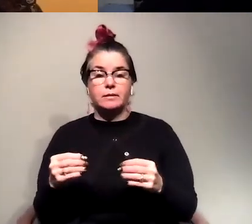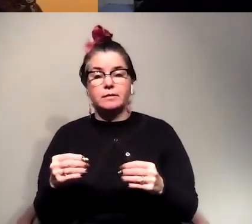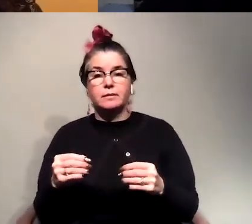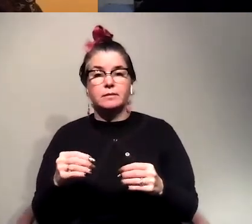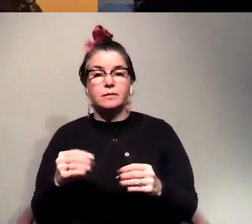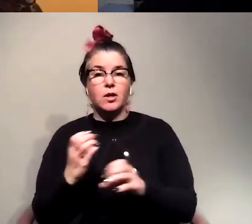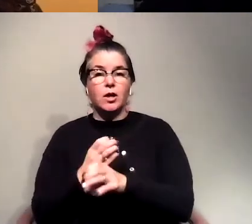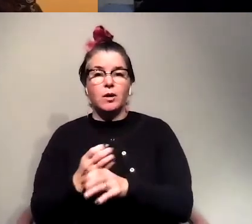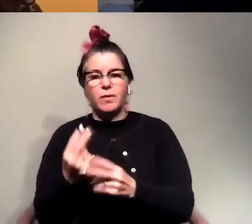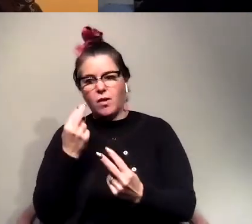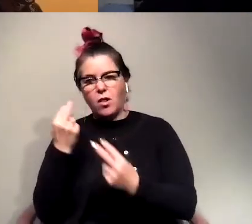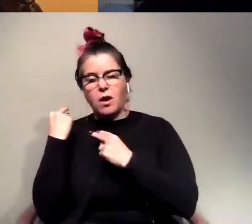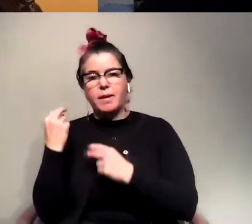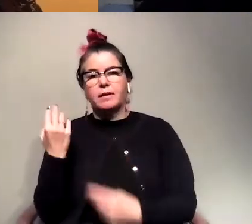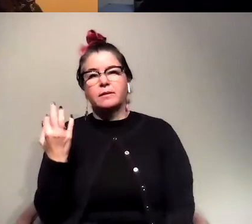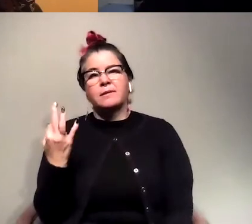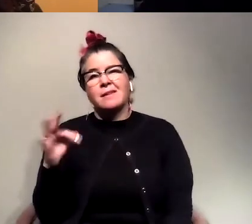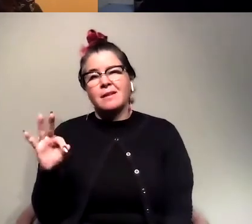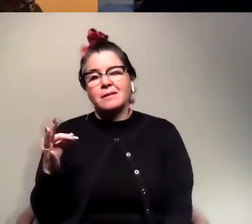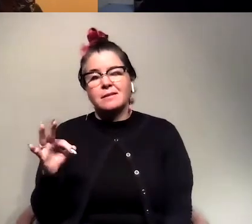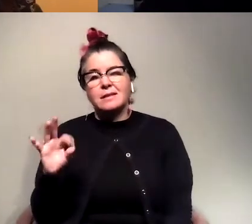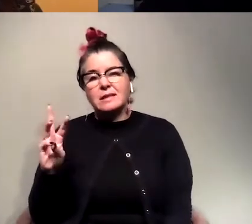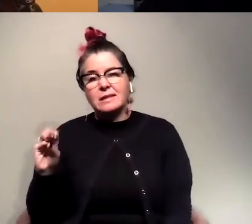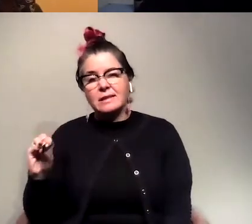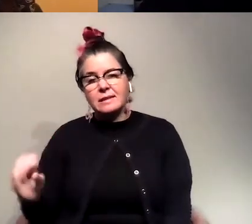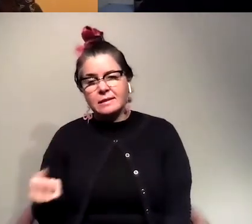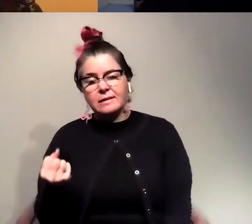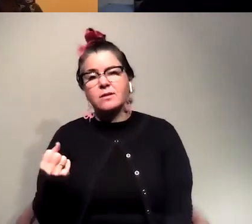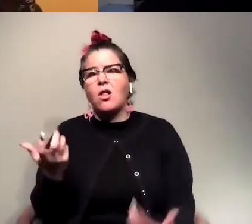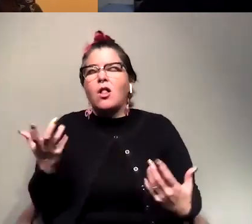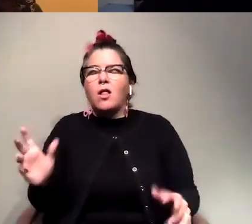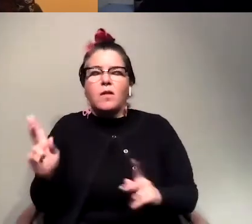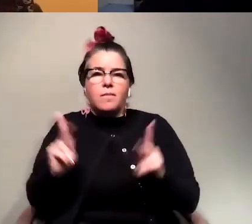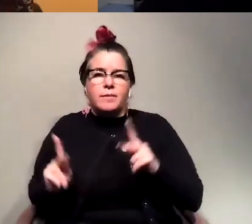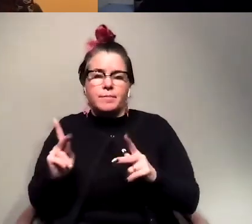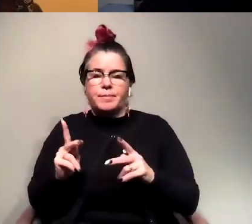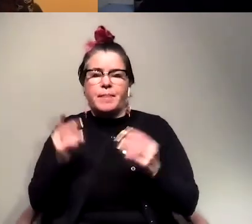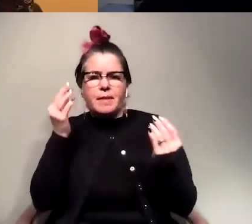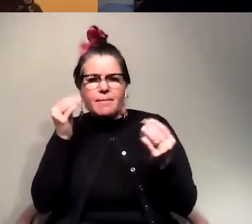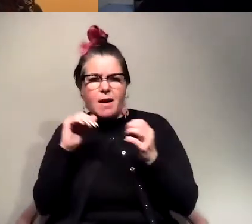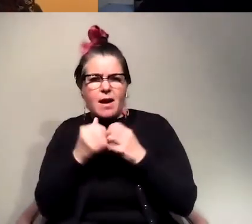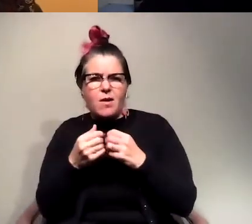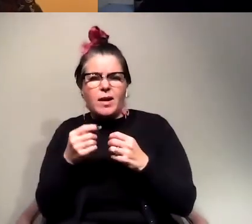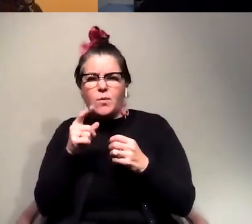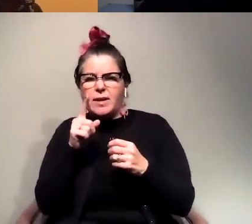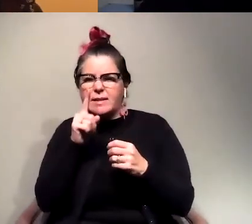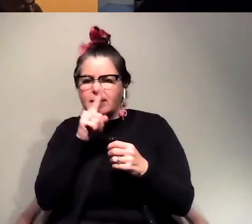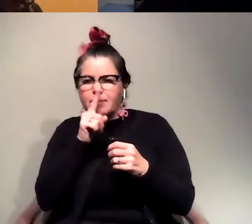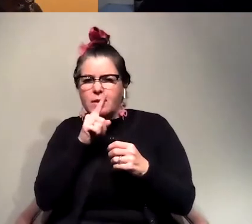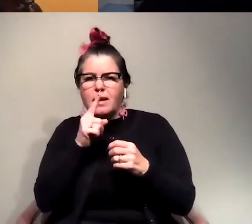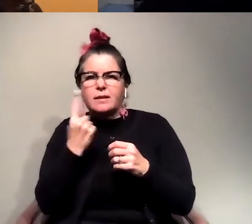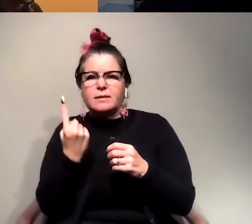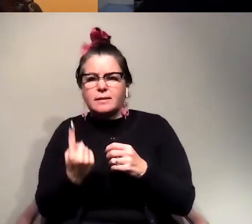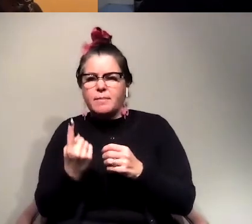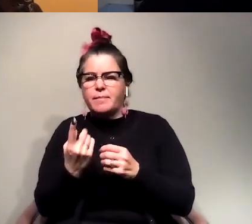computers, if you look back to the 1960s, there were already people who were thinking about how can we simulate some of the stuff